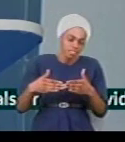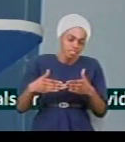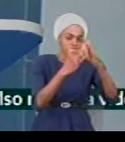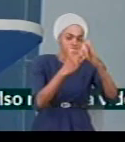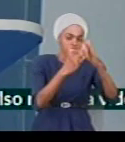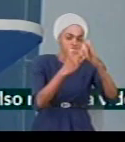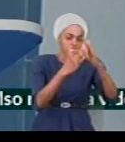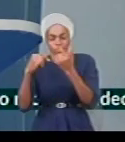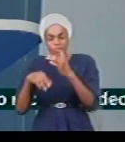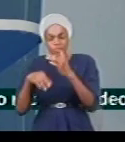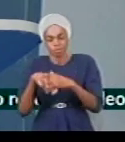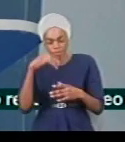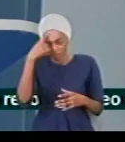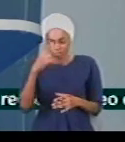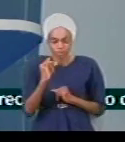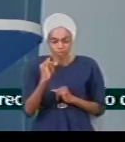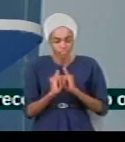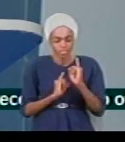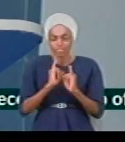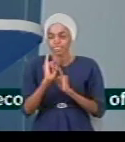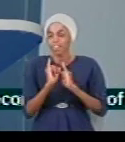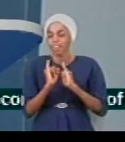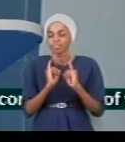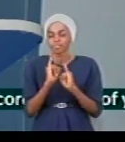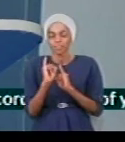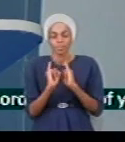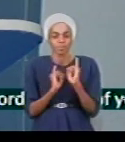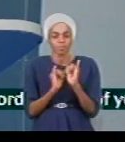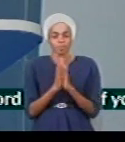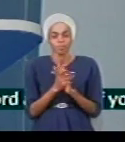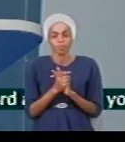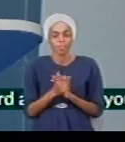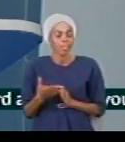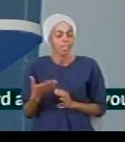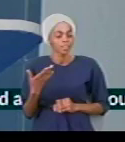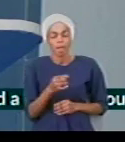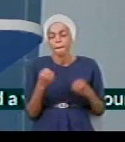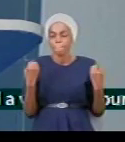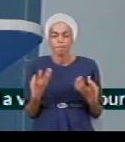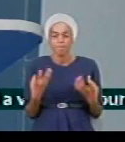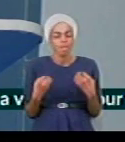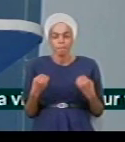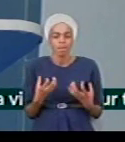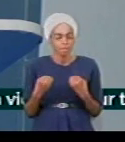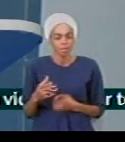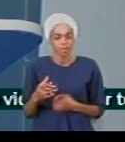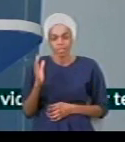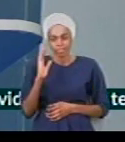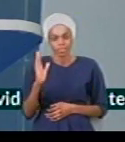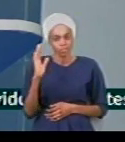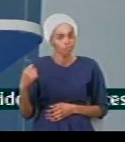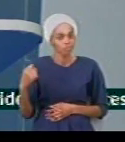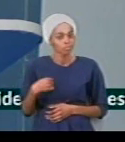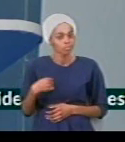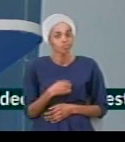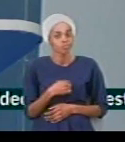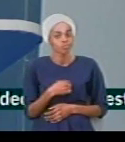There are many testimonies, so we need all of you to come forward. Another one there, another miracle